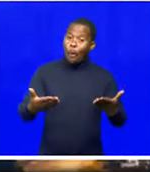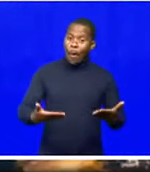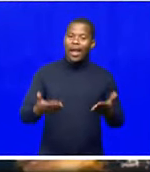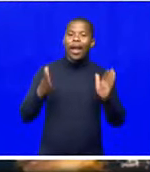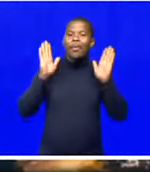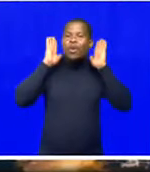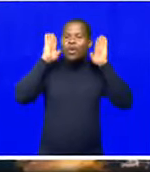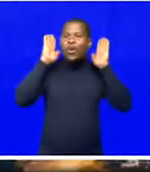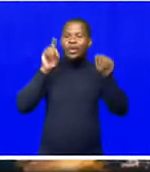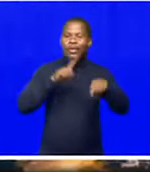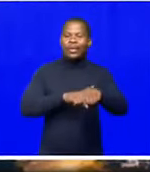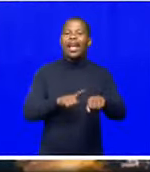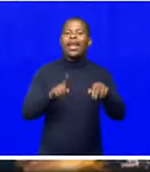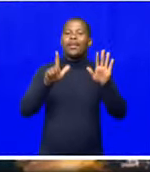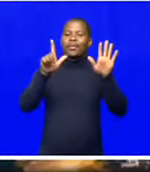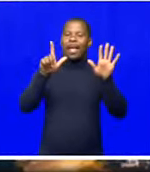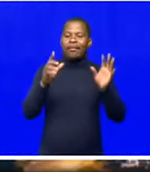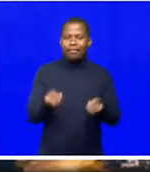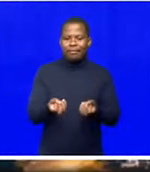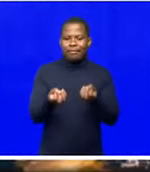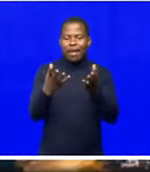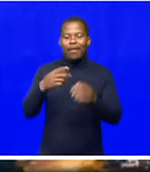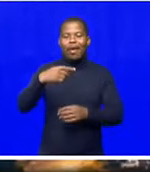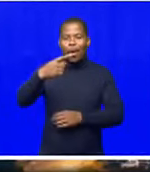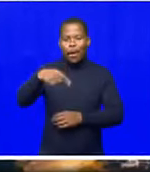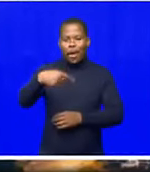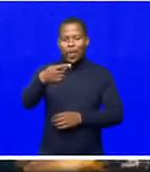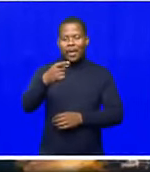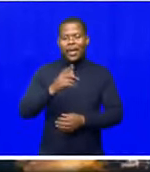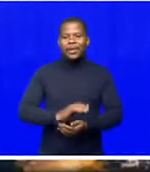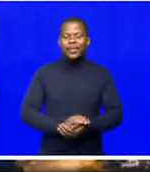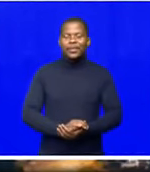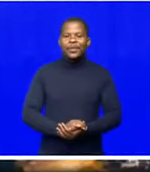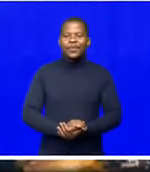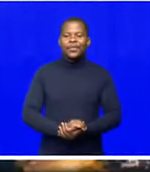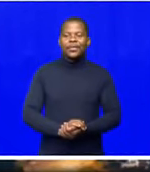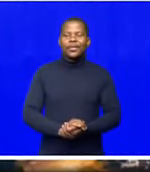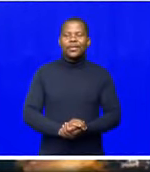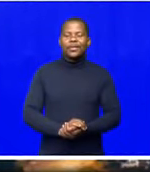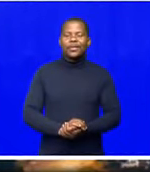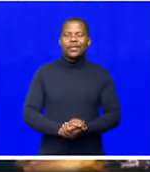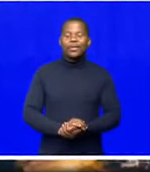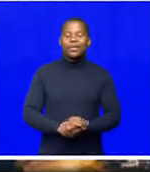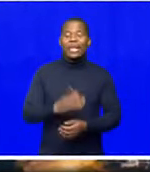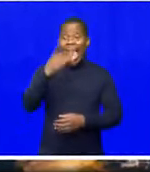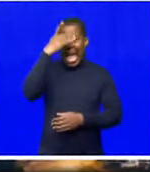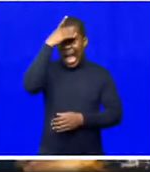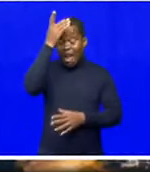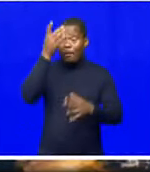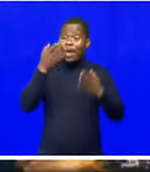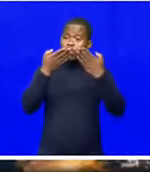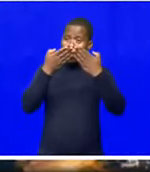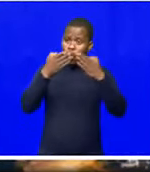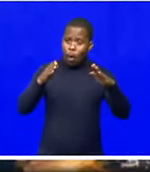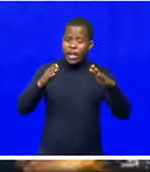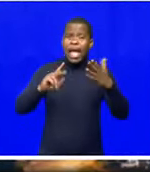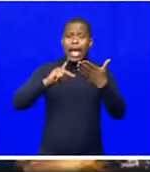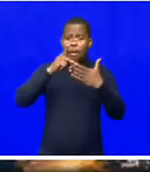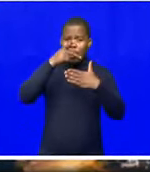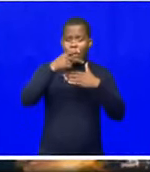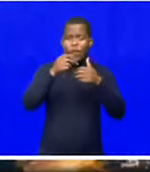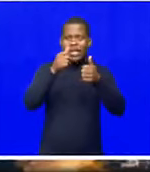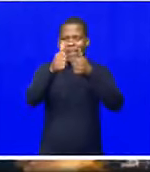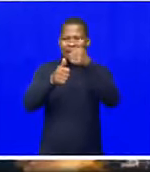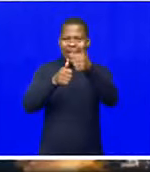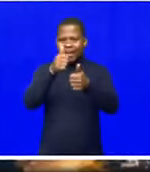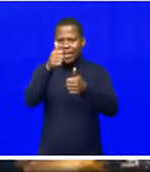Ngwane lomuhle solo uthamele wona umsakade uthombe Eswatini TV sicubeka nado Tindzaba. Njengoba uhulumende yasasokumisela uhlelo lokuthi lusito